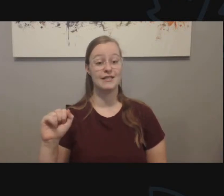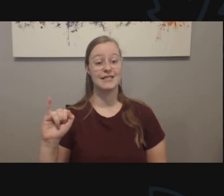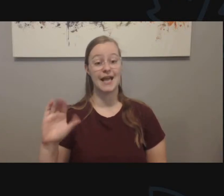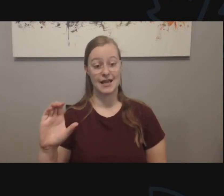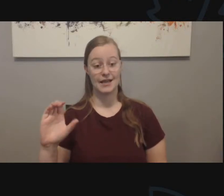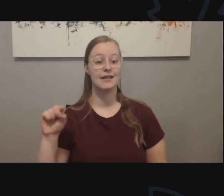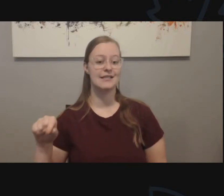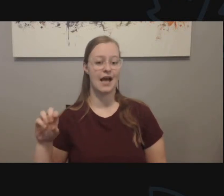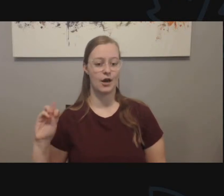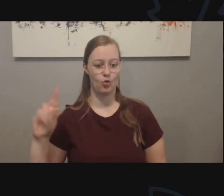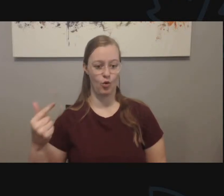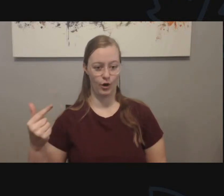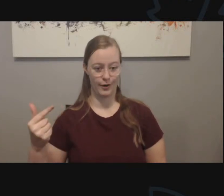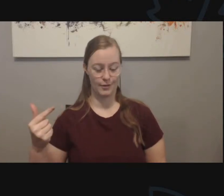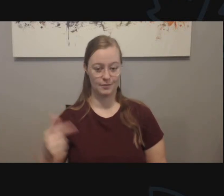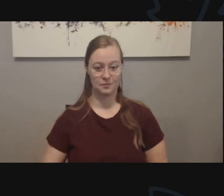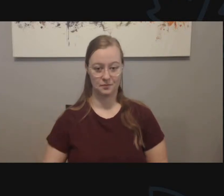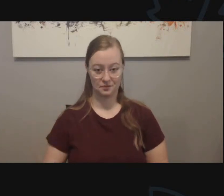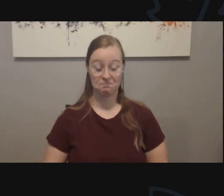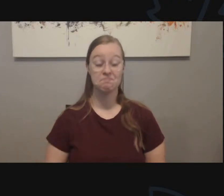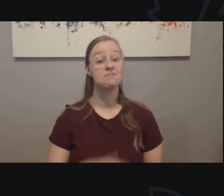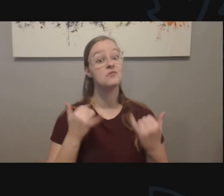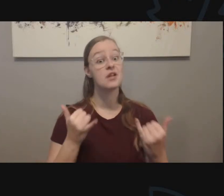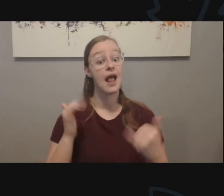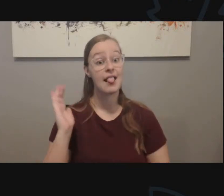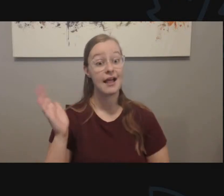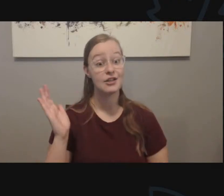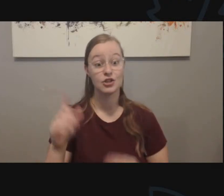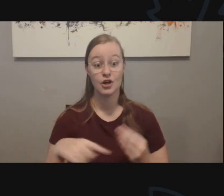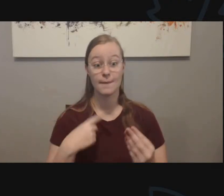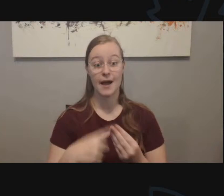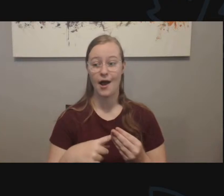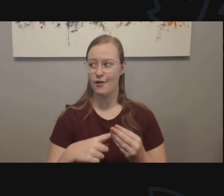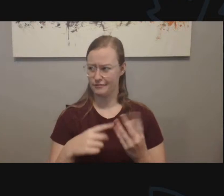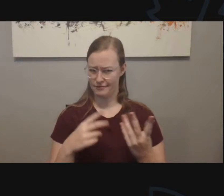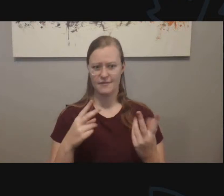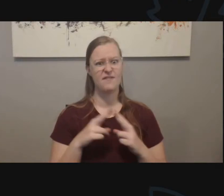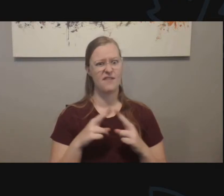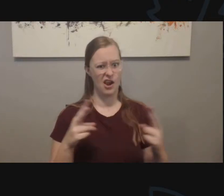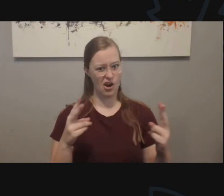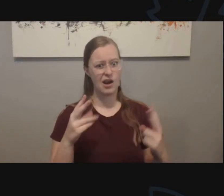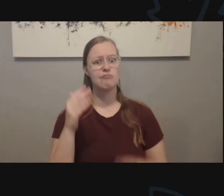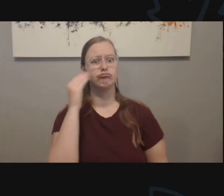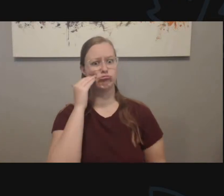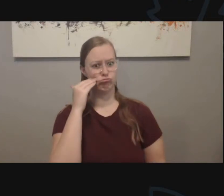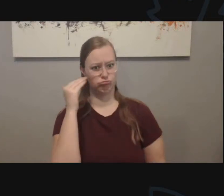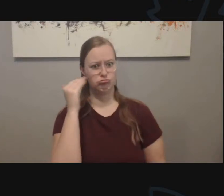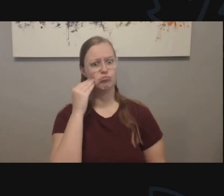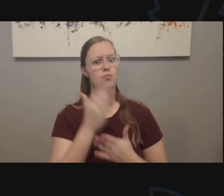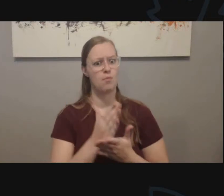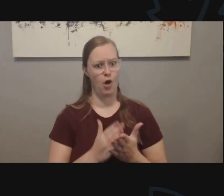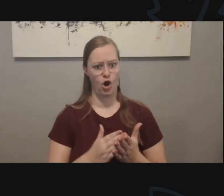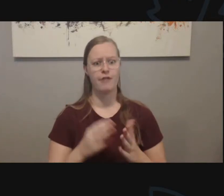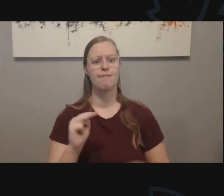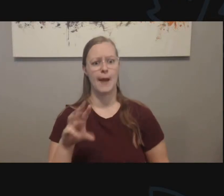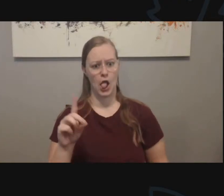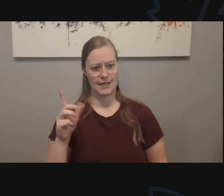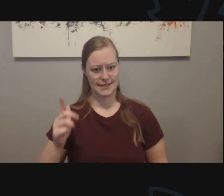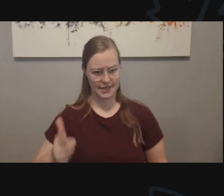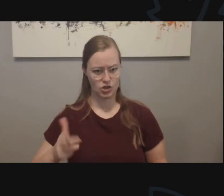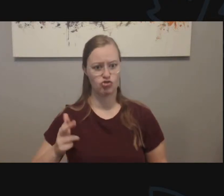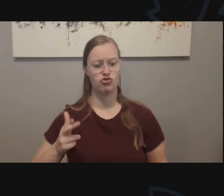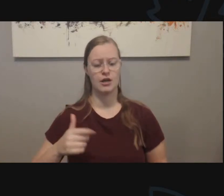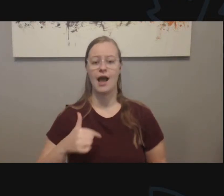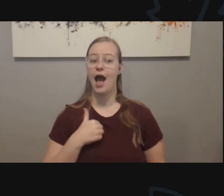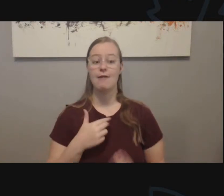www.marylandmosaic.org. Now, today's lecture is about a very familiar part of Maryland's story. I have always been so